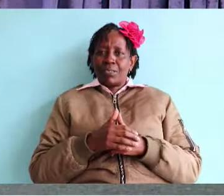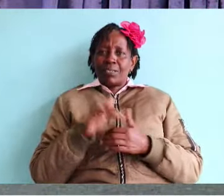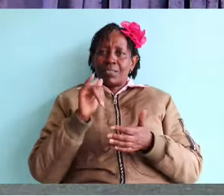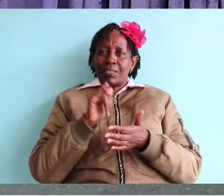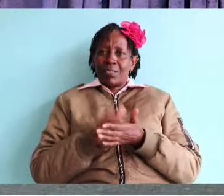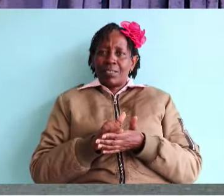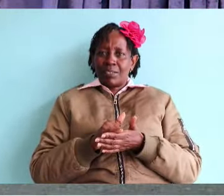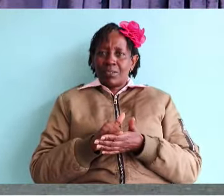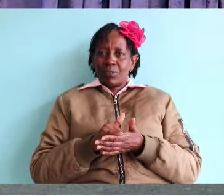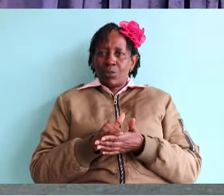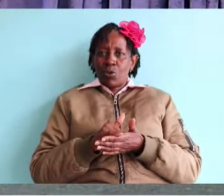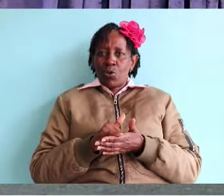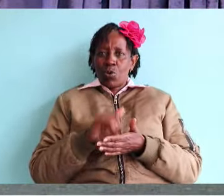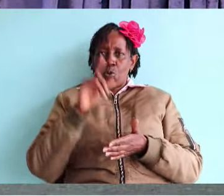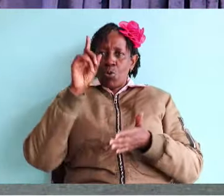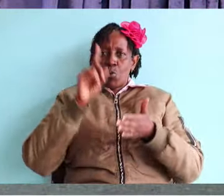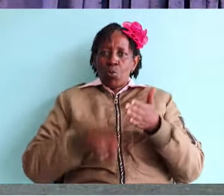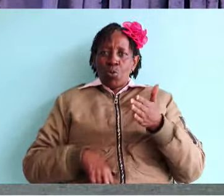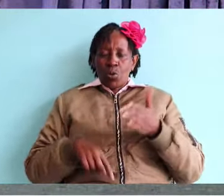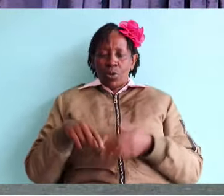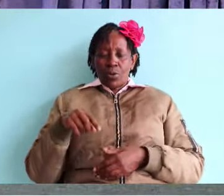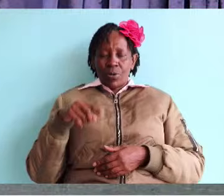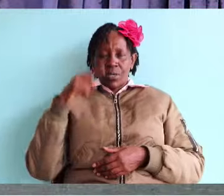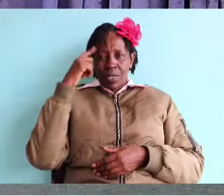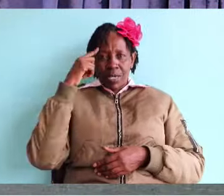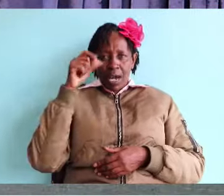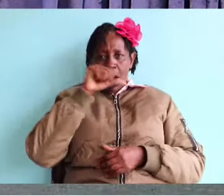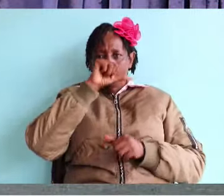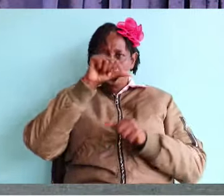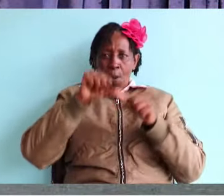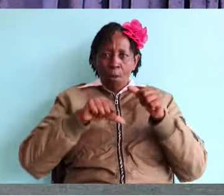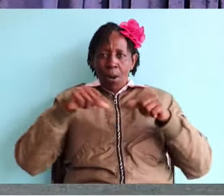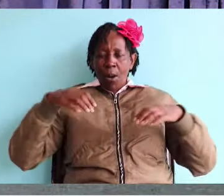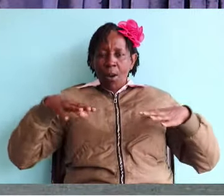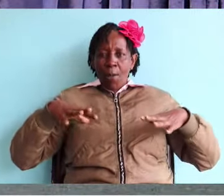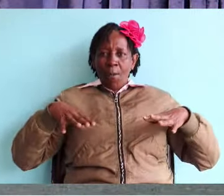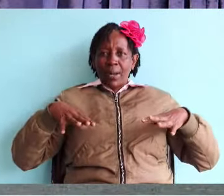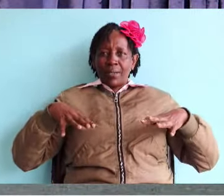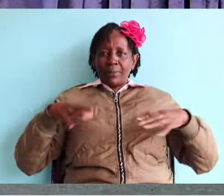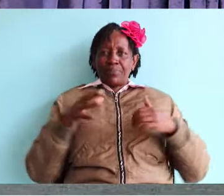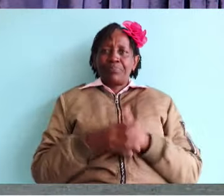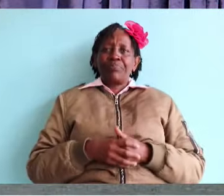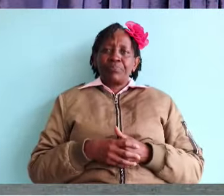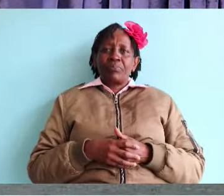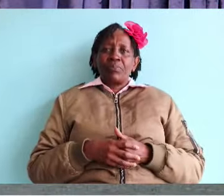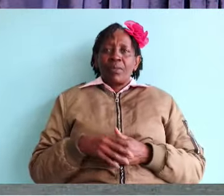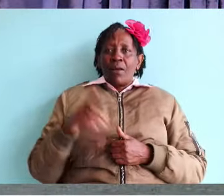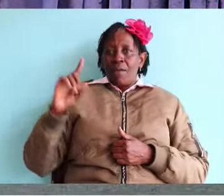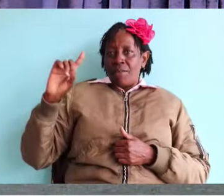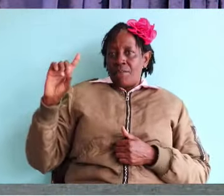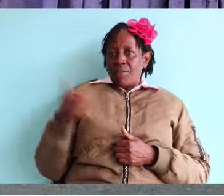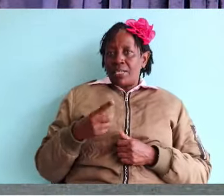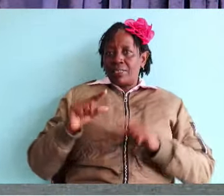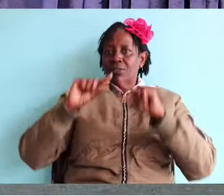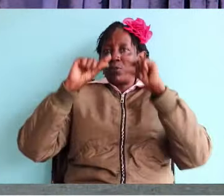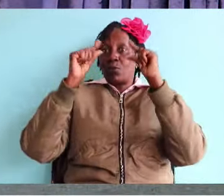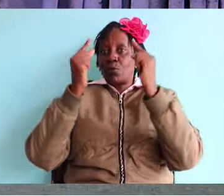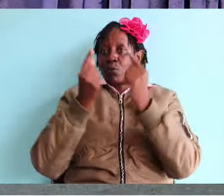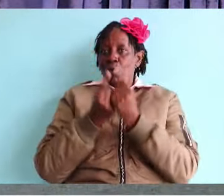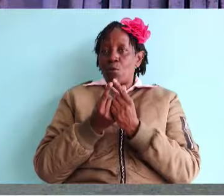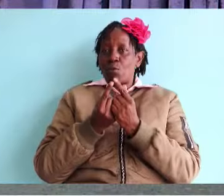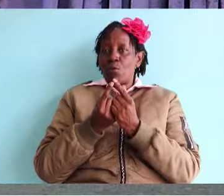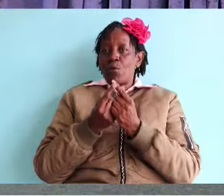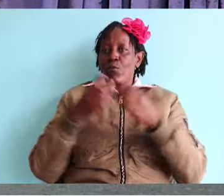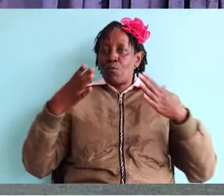look at what this pride is about. But first, let's look at this group of people, the Ephraimites, who